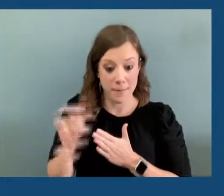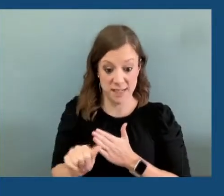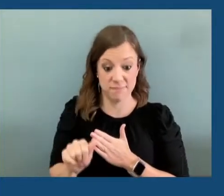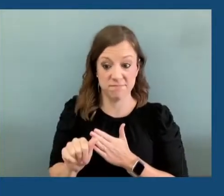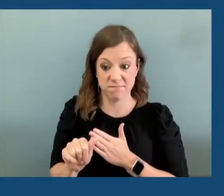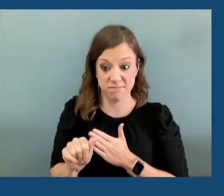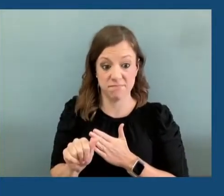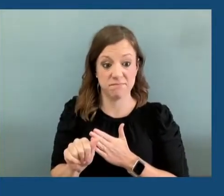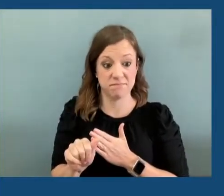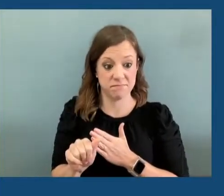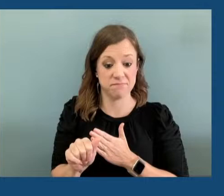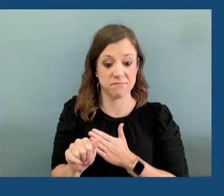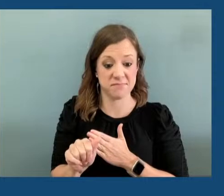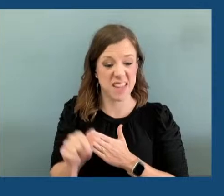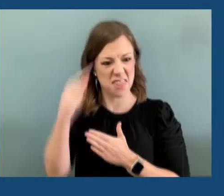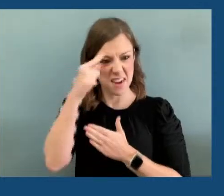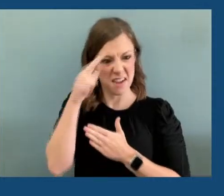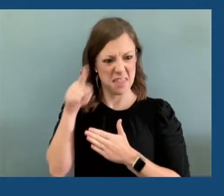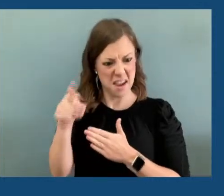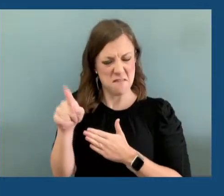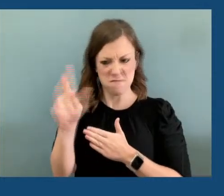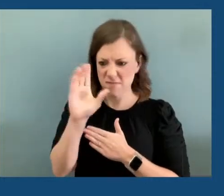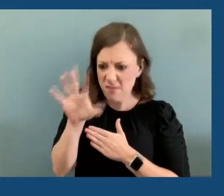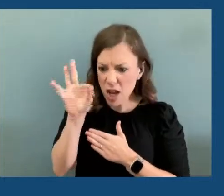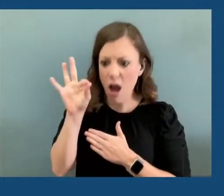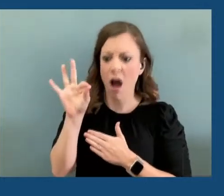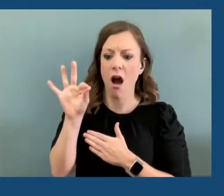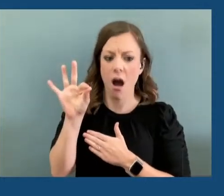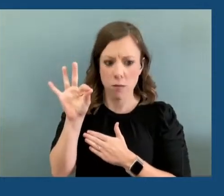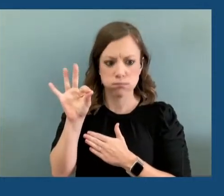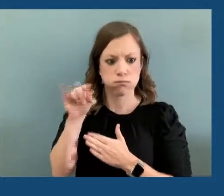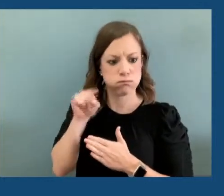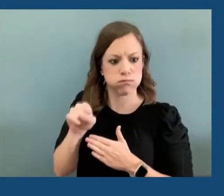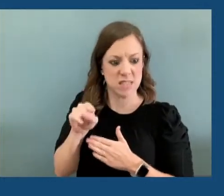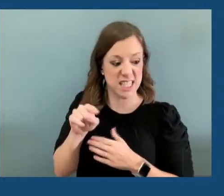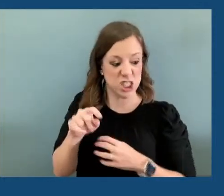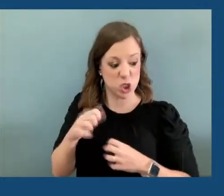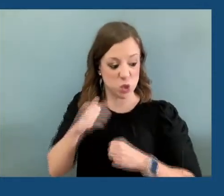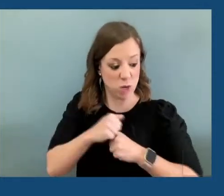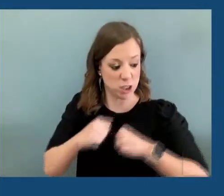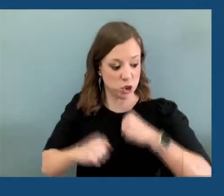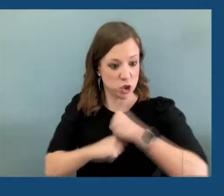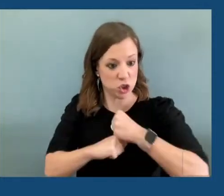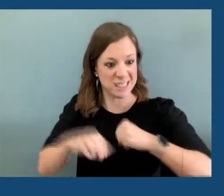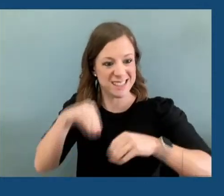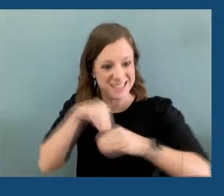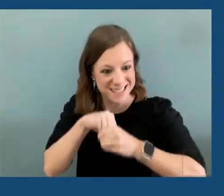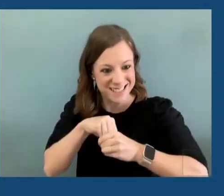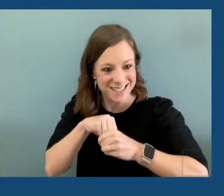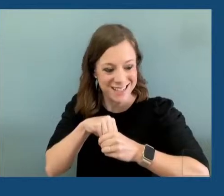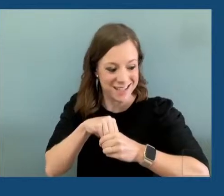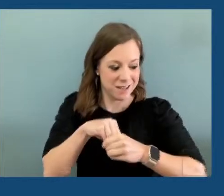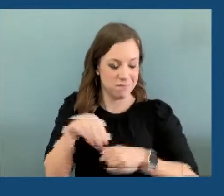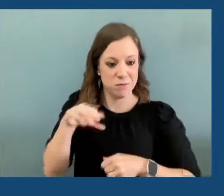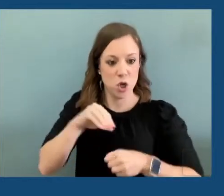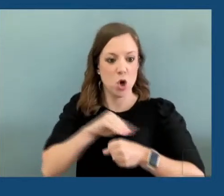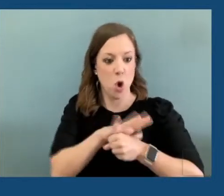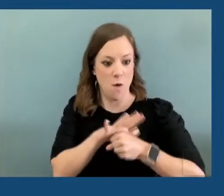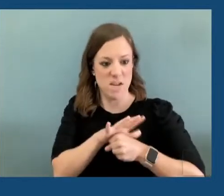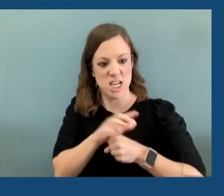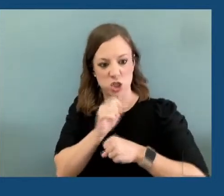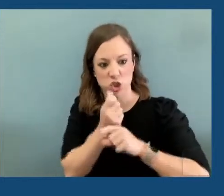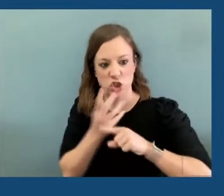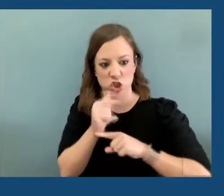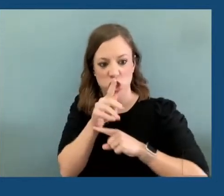think that they've discovered that these structures in the coronavirus genome are actually what enable it to pick the